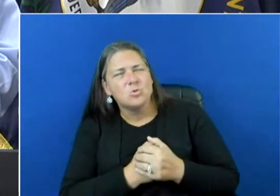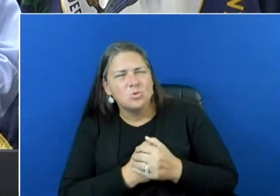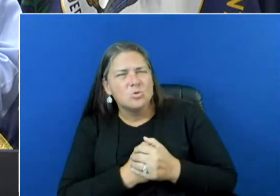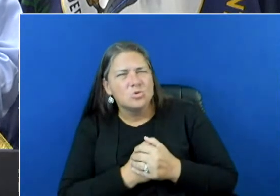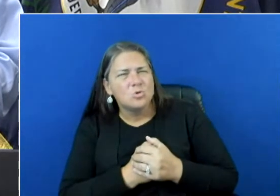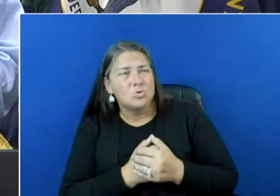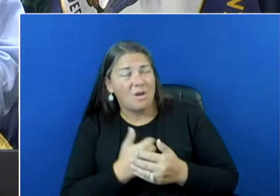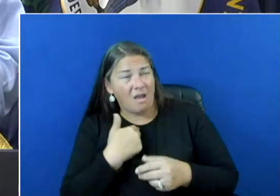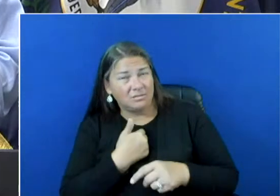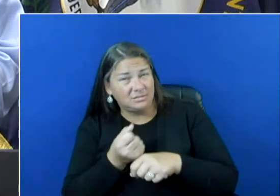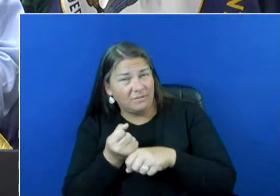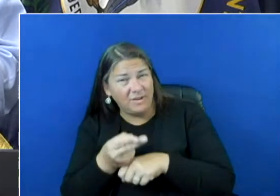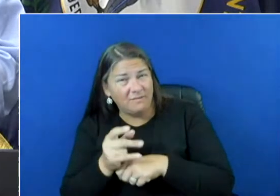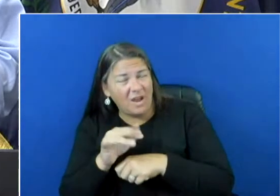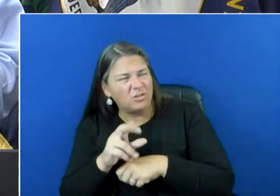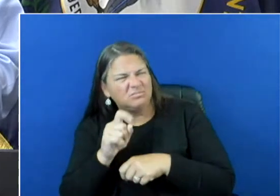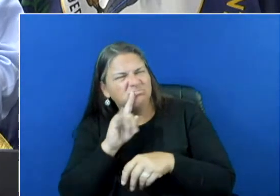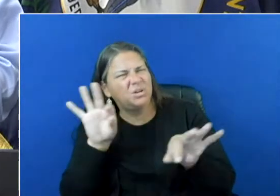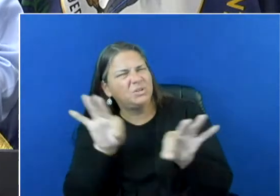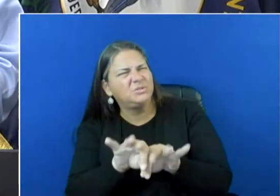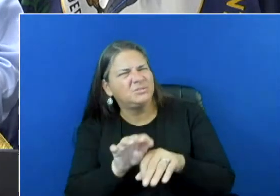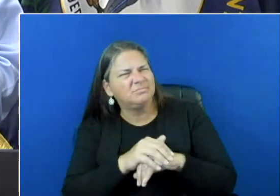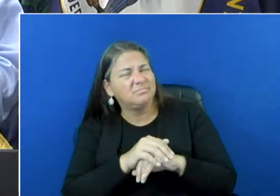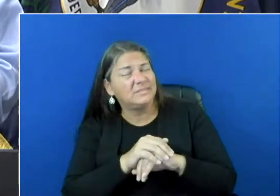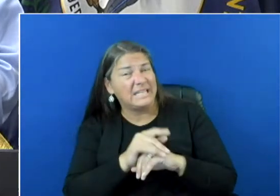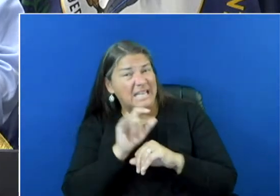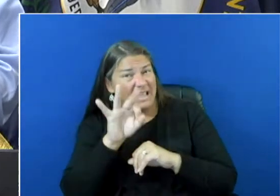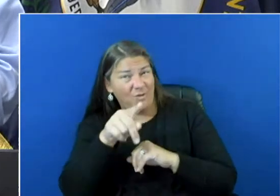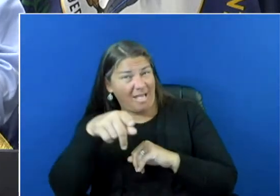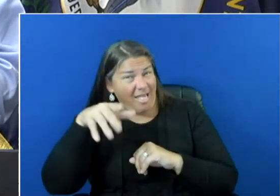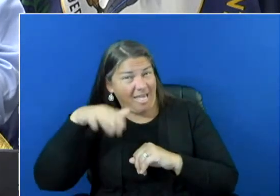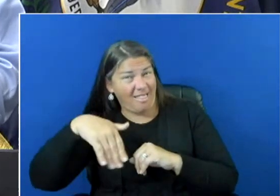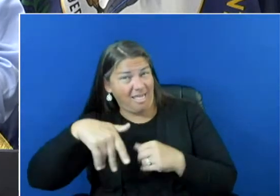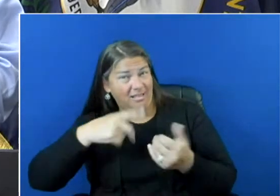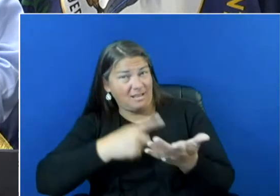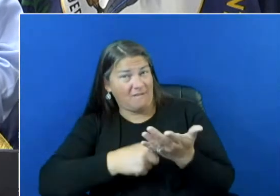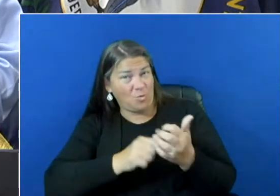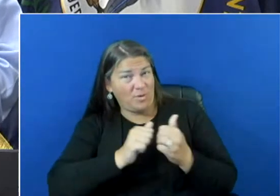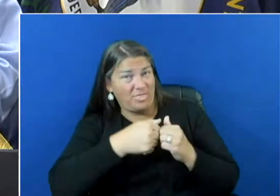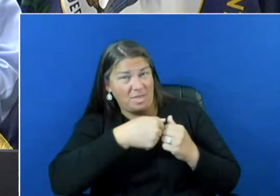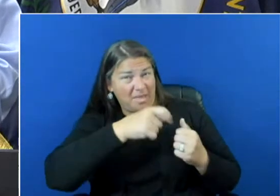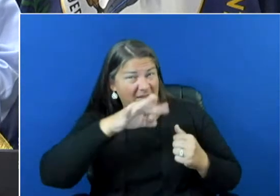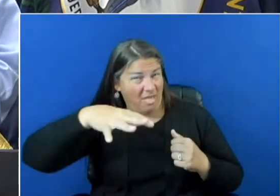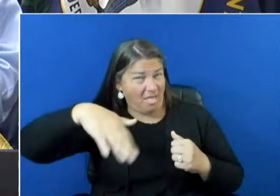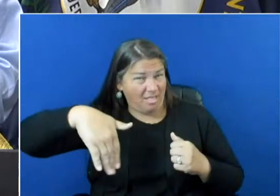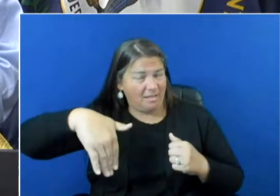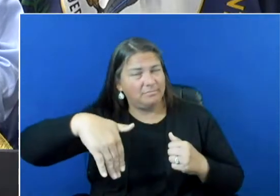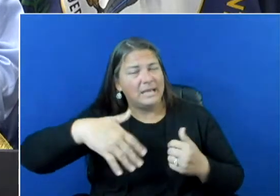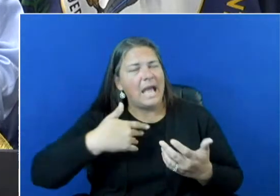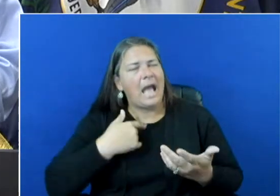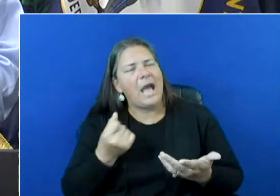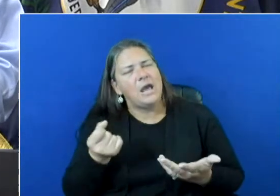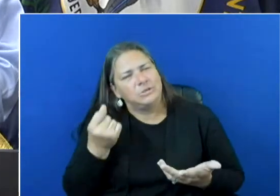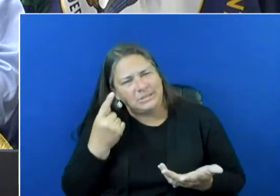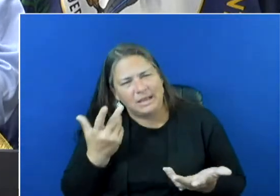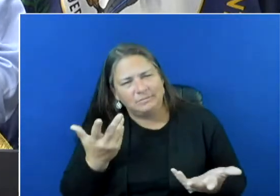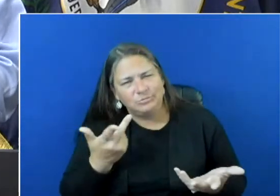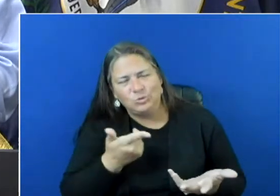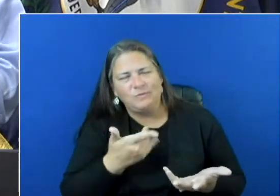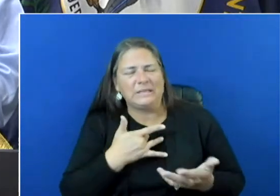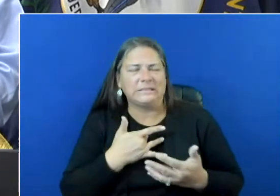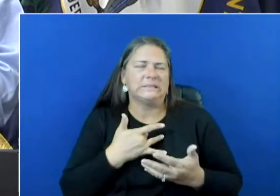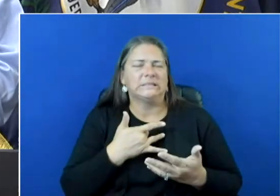line. So if you haven't had that tough conversation yet, and I get why you might not have, I really need you